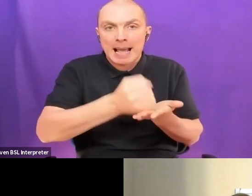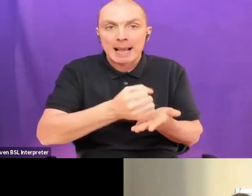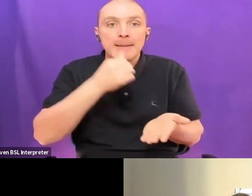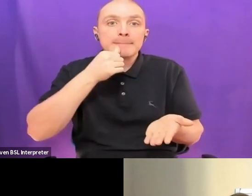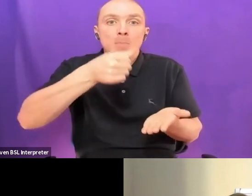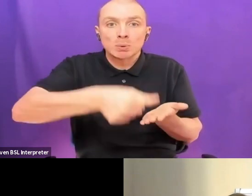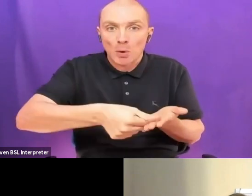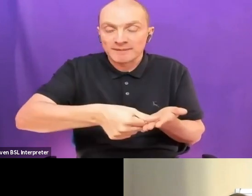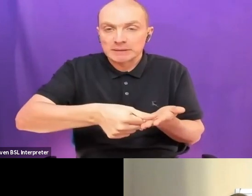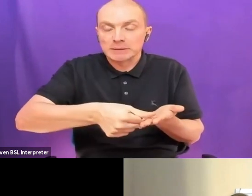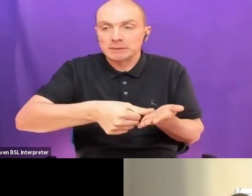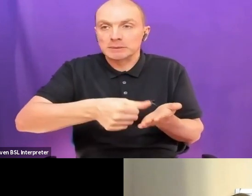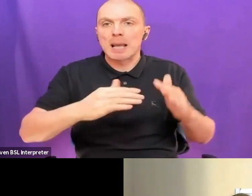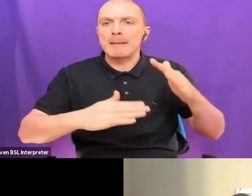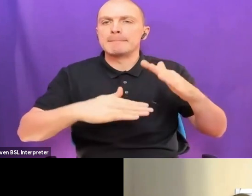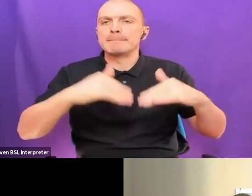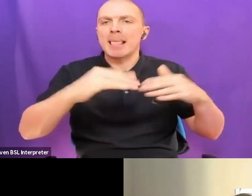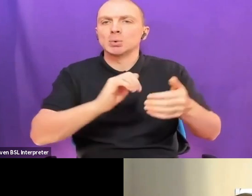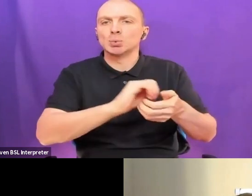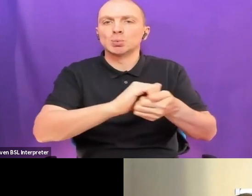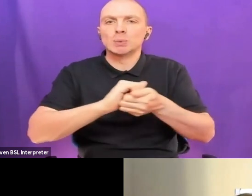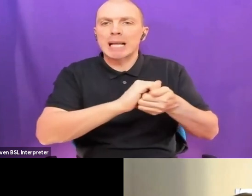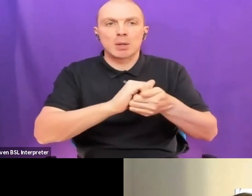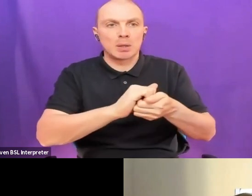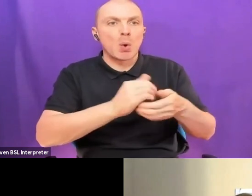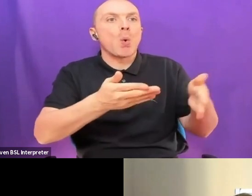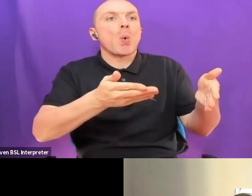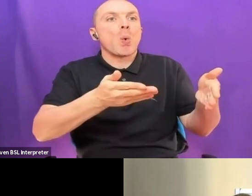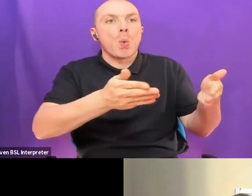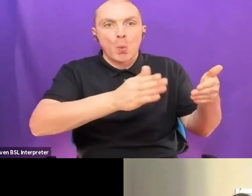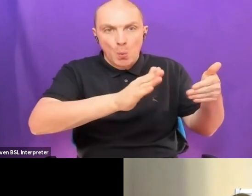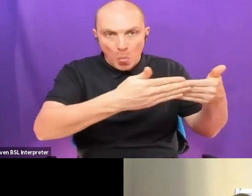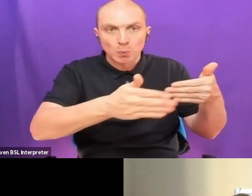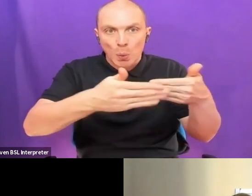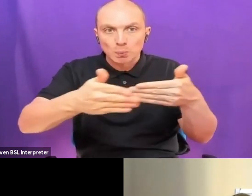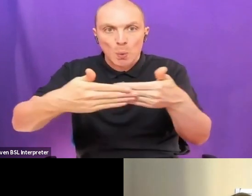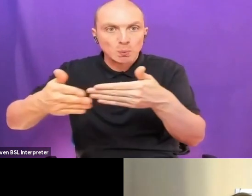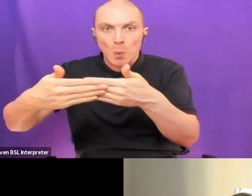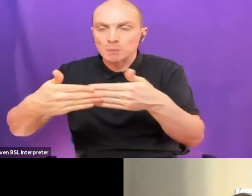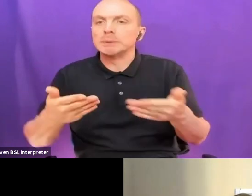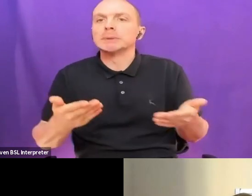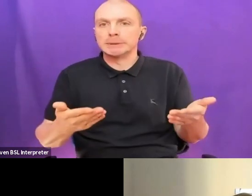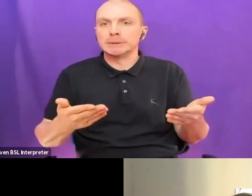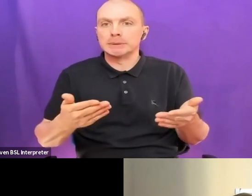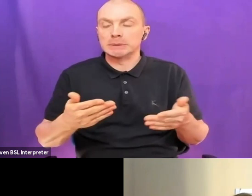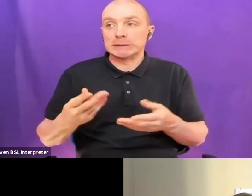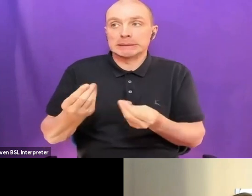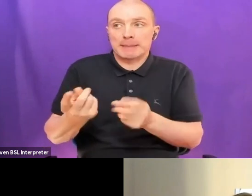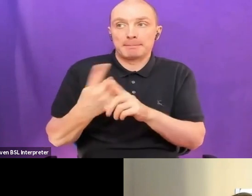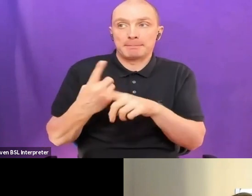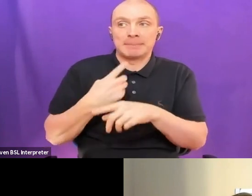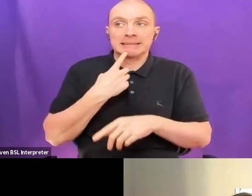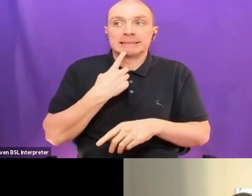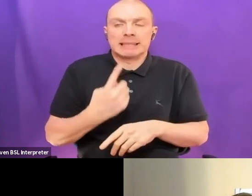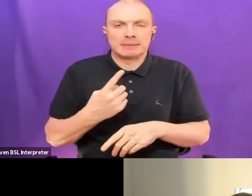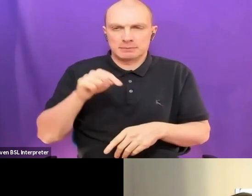down in town centres across the country. Some disabled people reported that health and social care is being delivered at larger